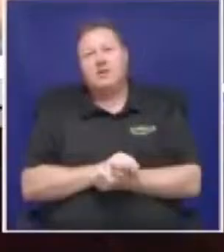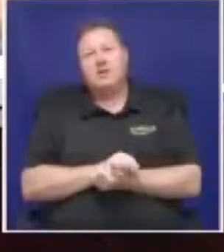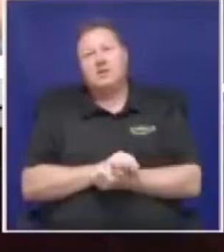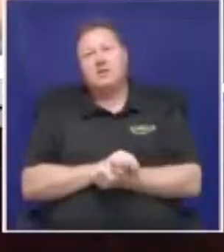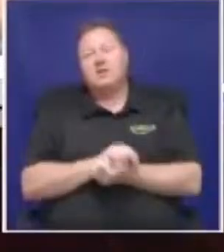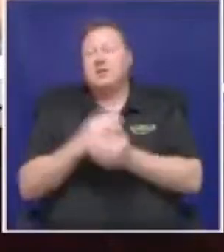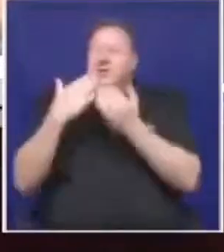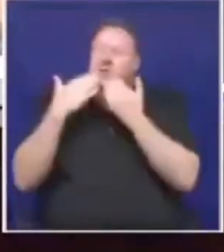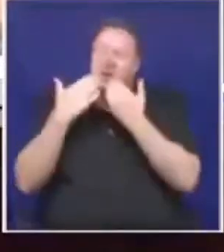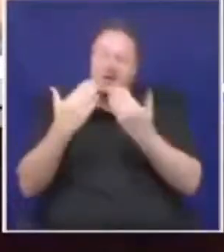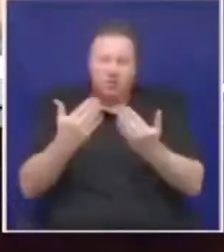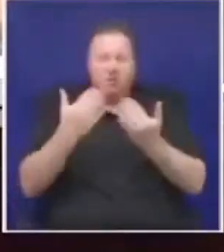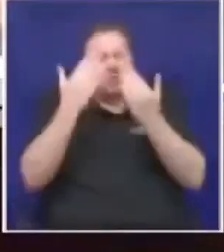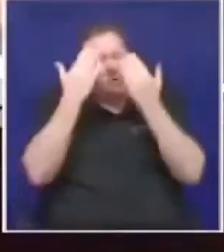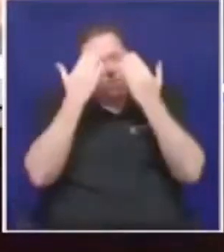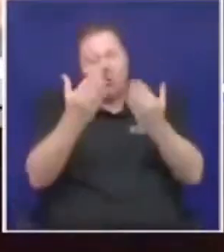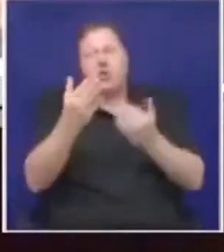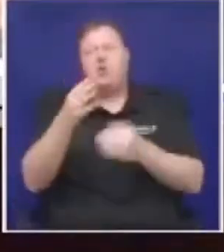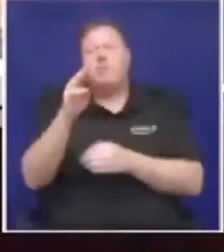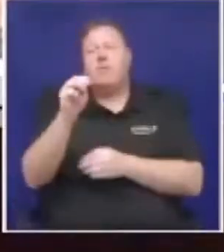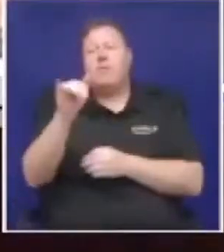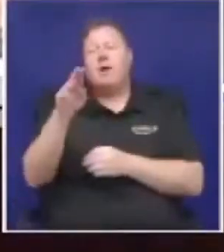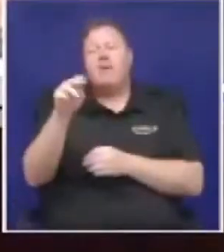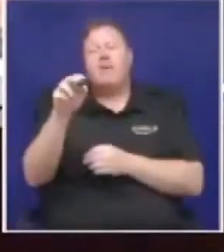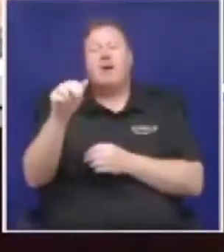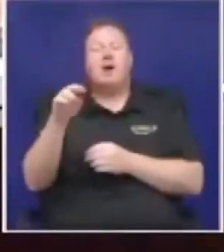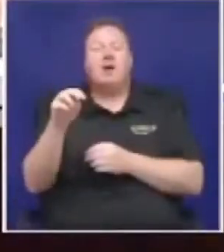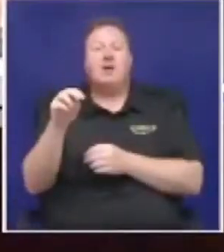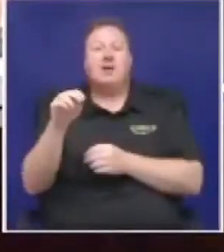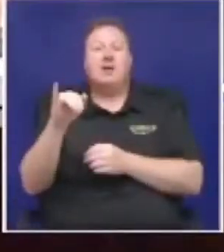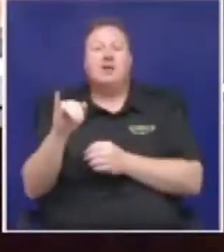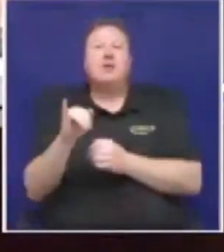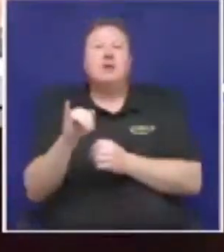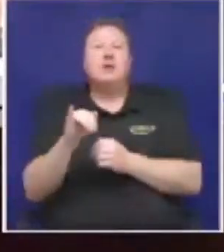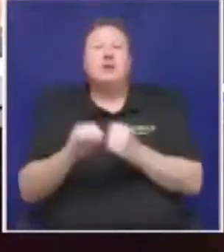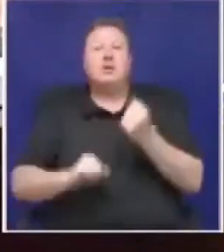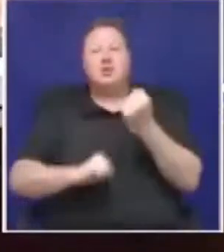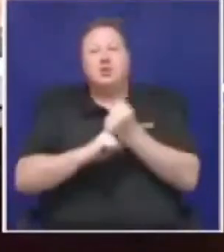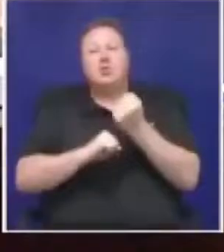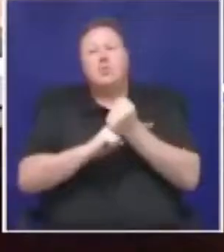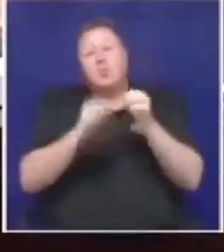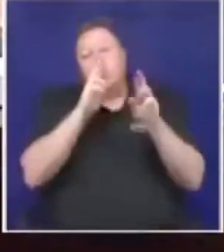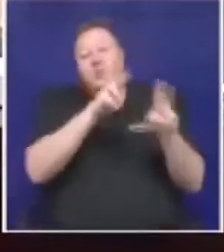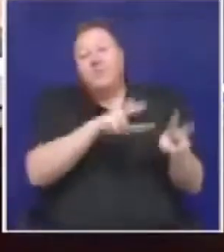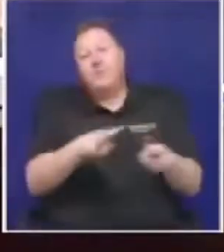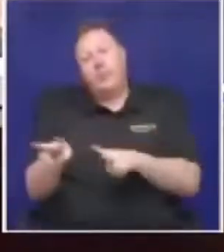Thank you very much, Honorable Maimane, for supporting the review.